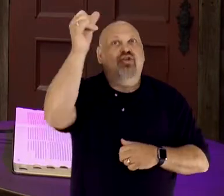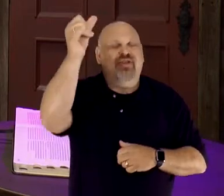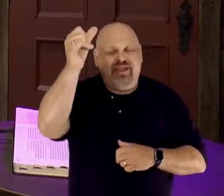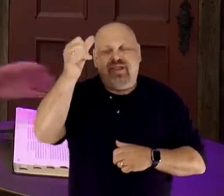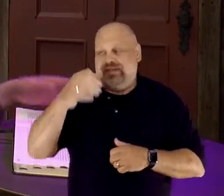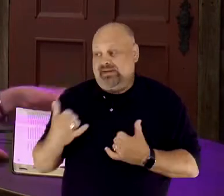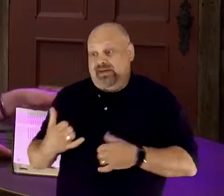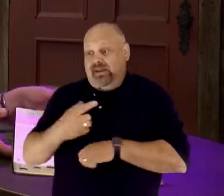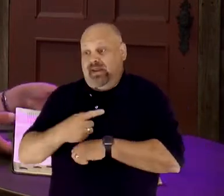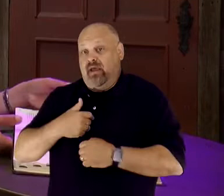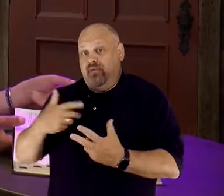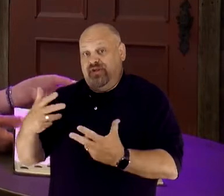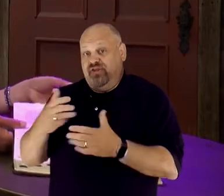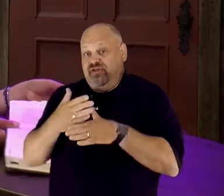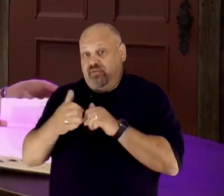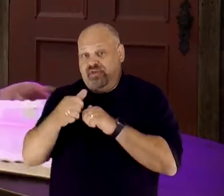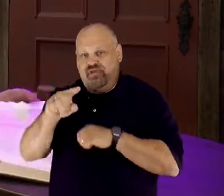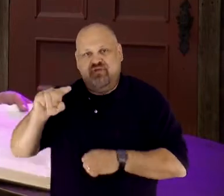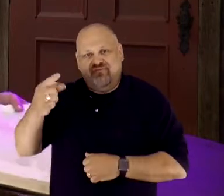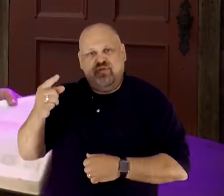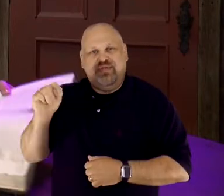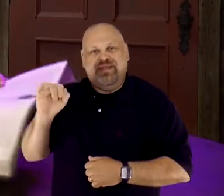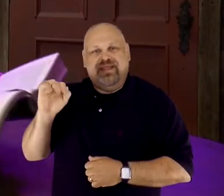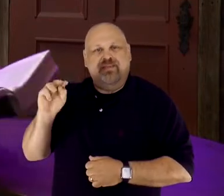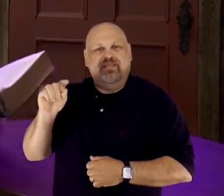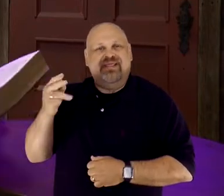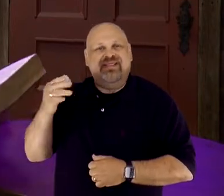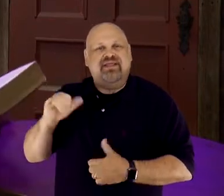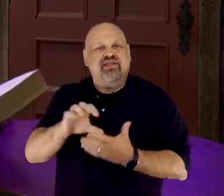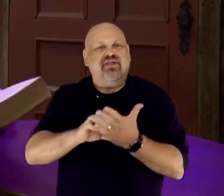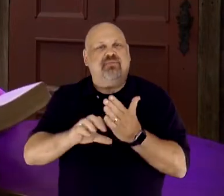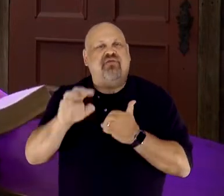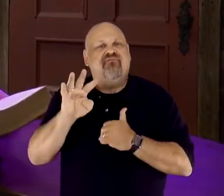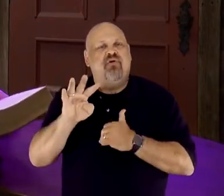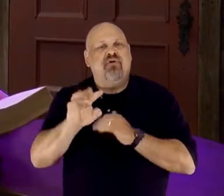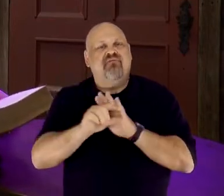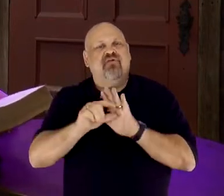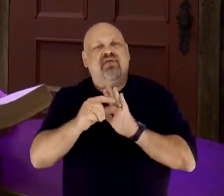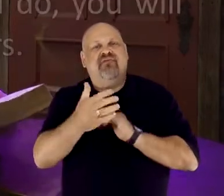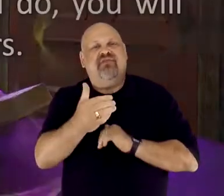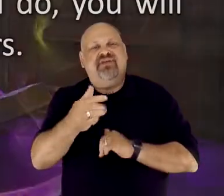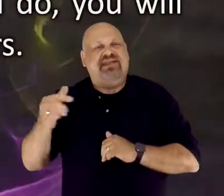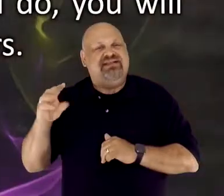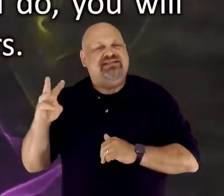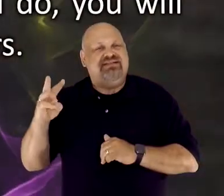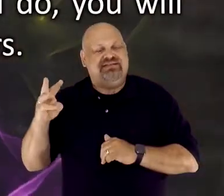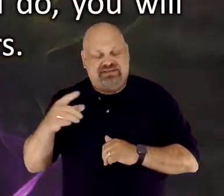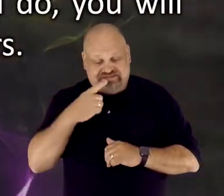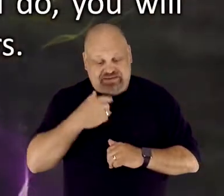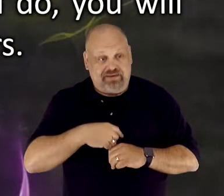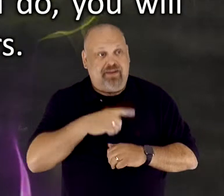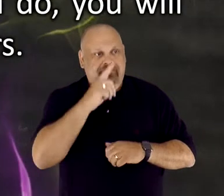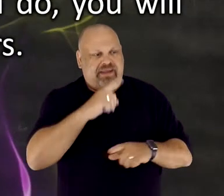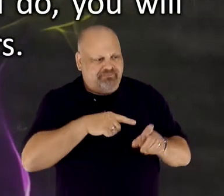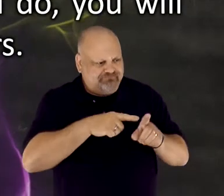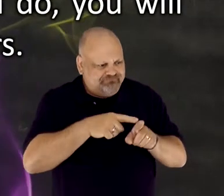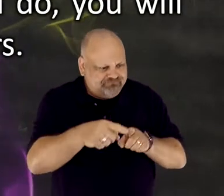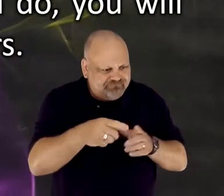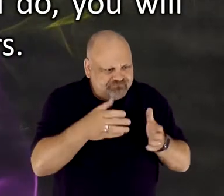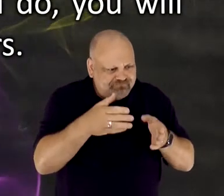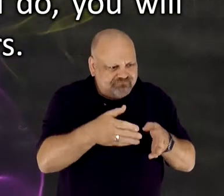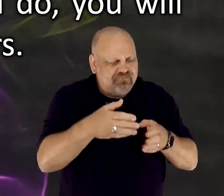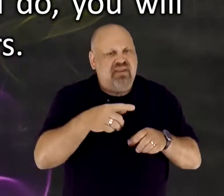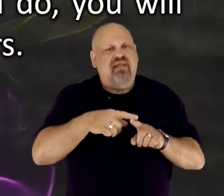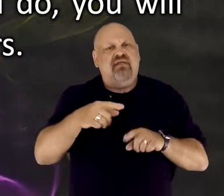you from 1 Timothy chapter 4, verses 15 and 16. It says, "Be diligent in these matters.